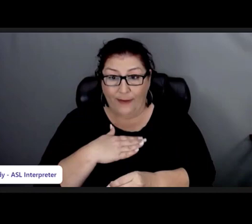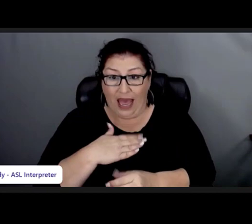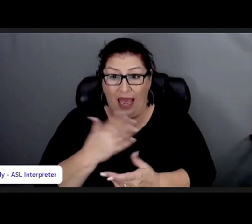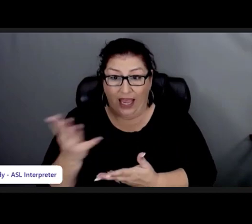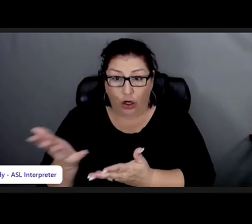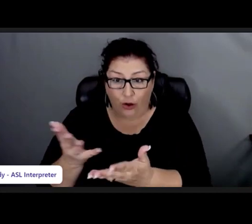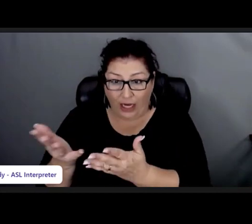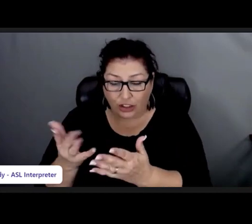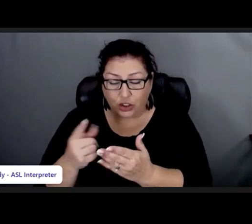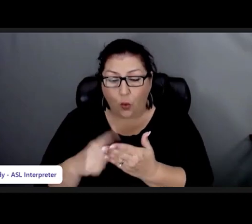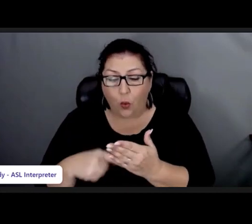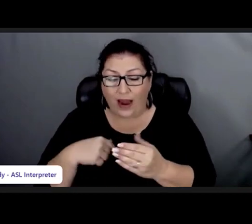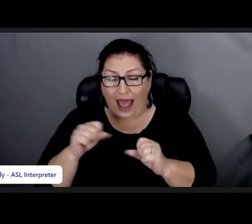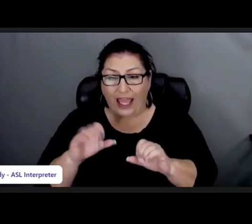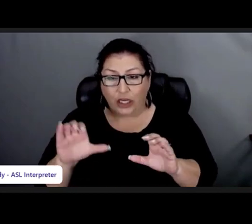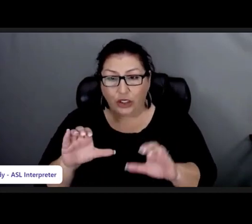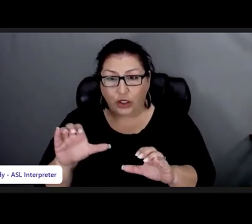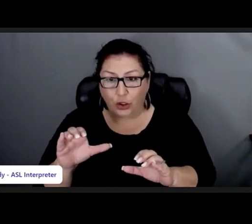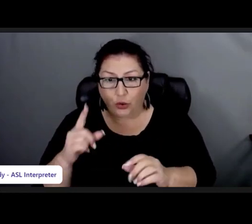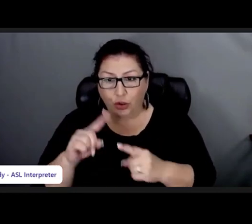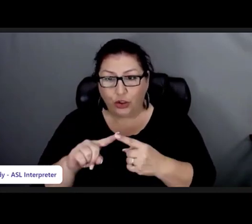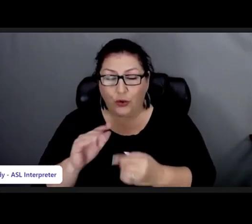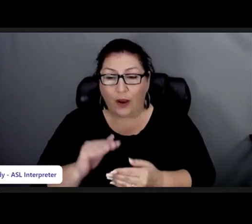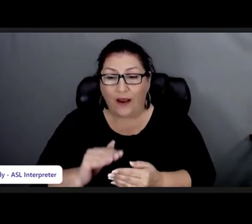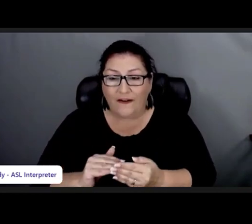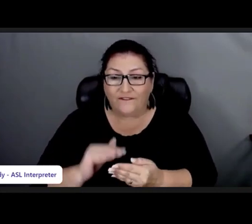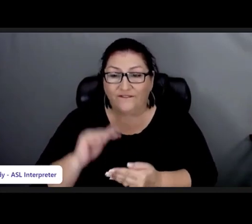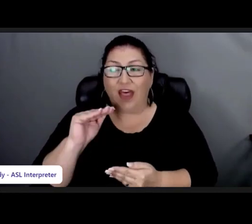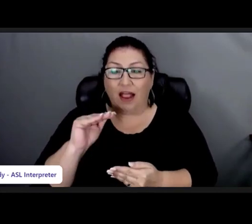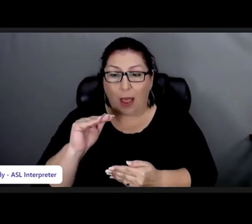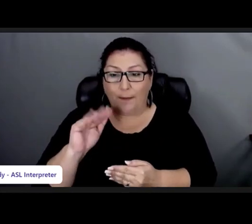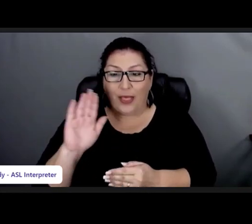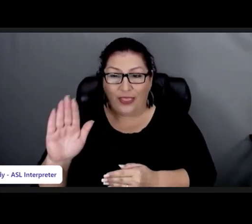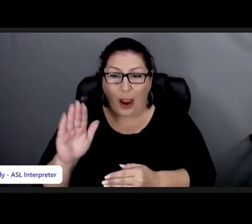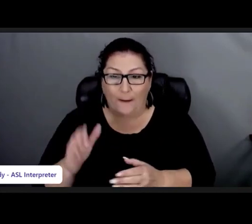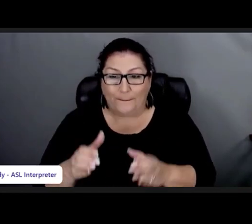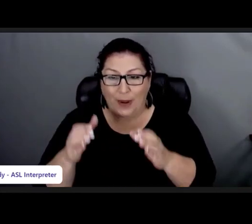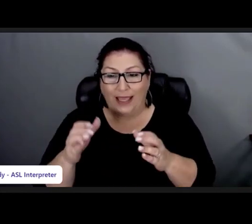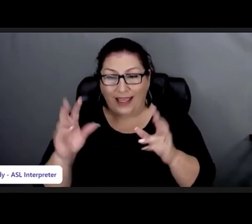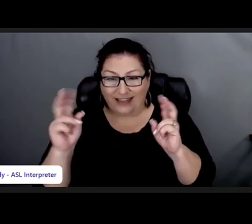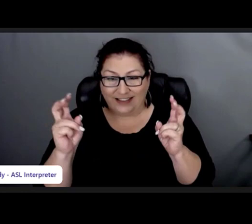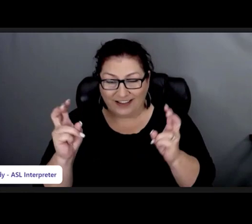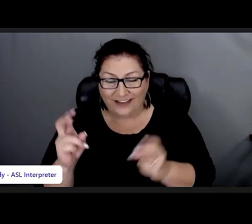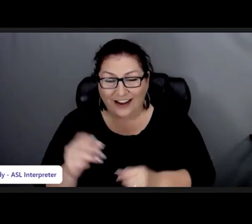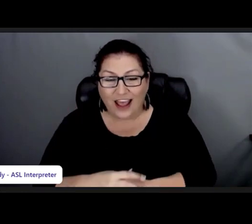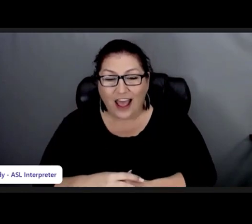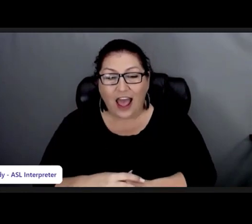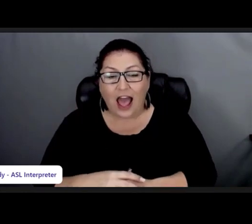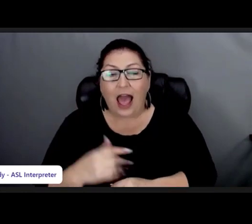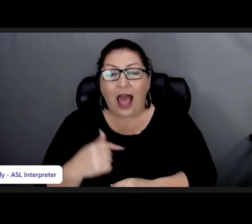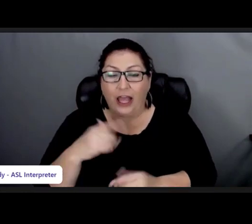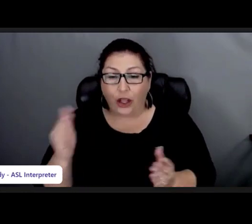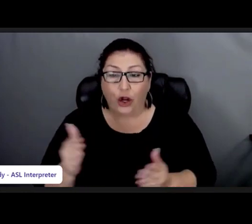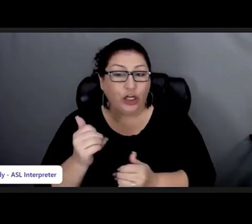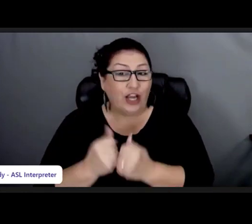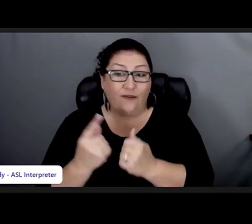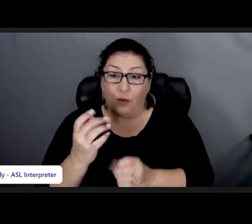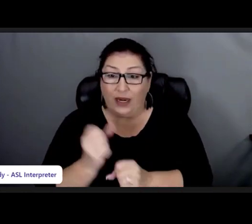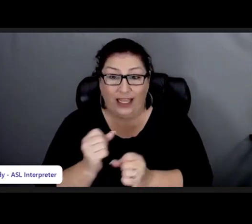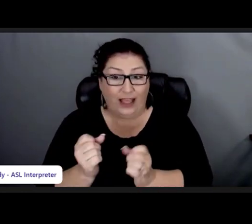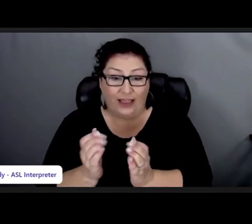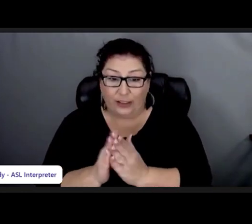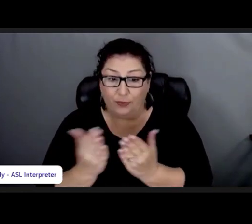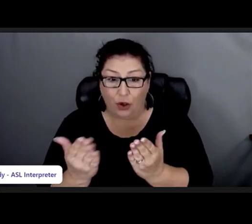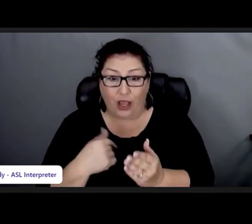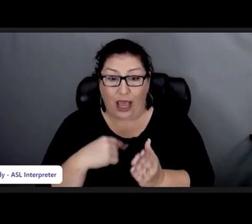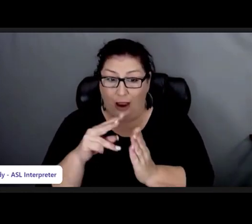do to fill someone else's bucket? And I would like to encourage everyone to get this book. This is a book that I read from my child.